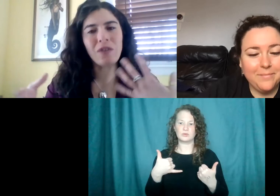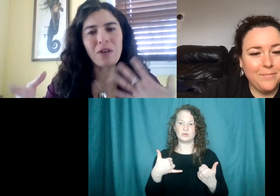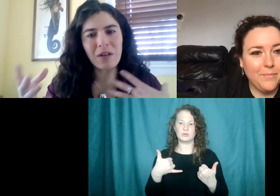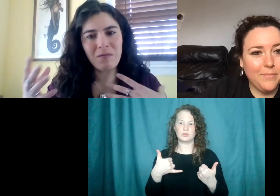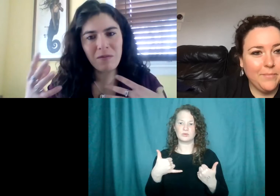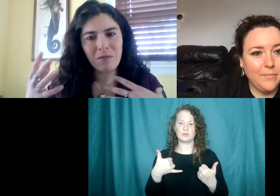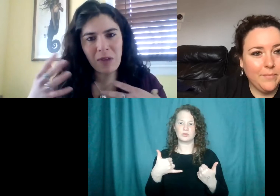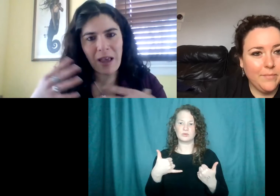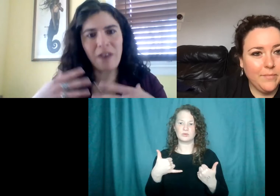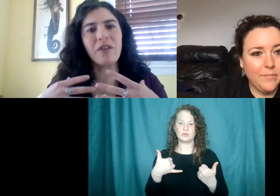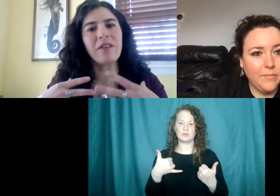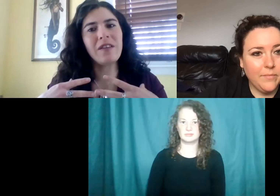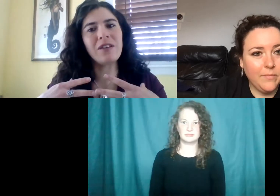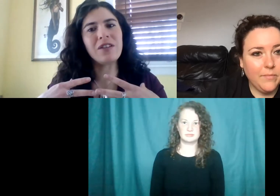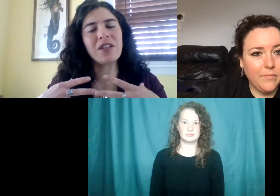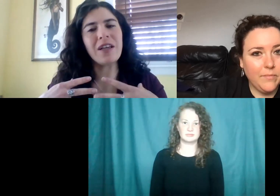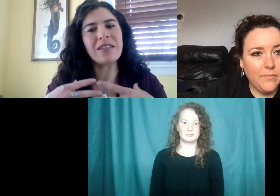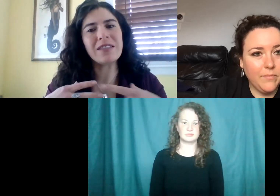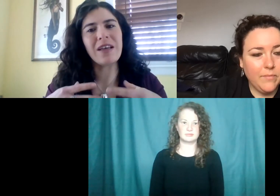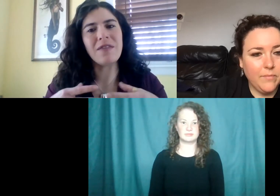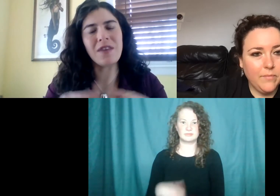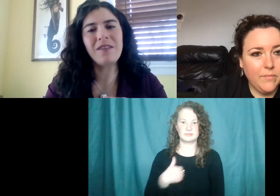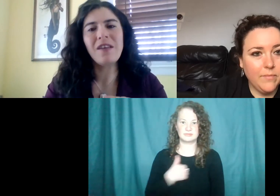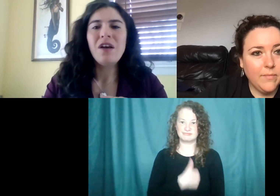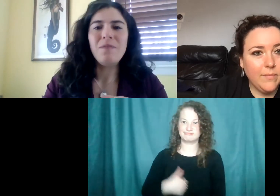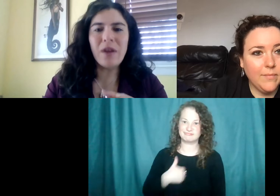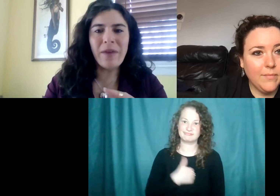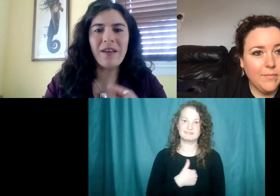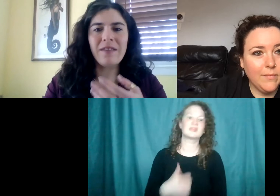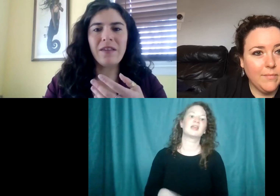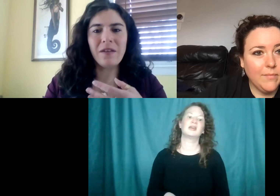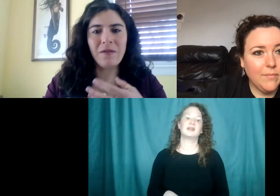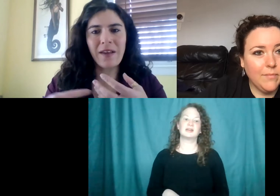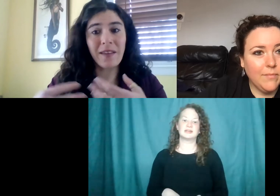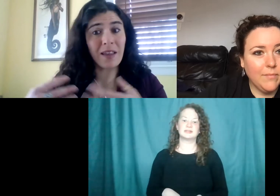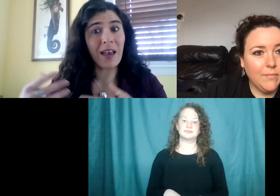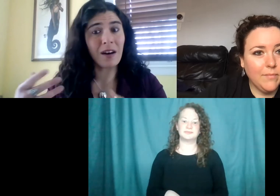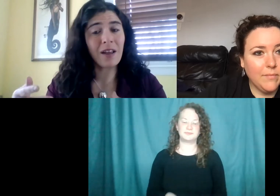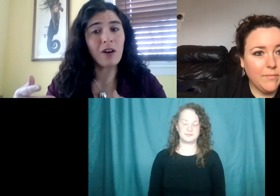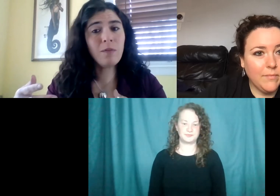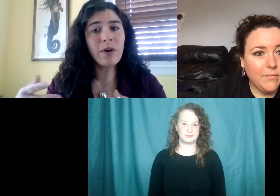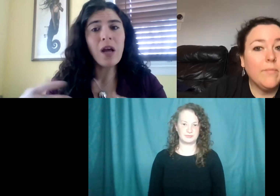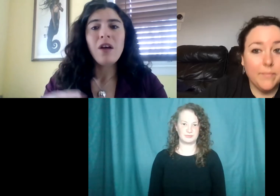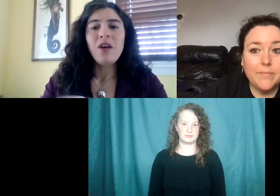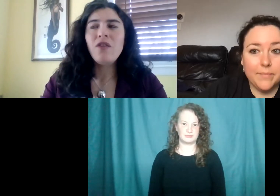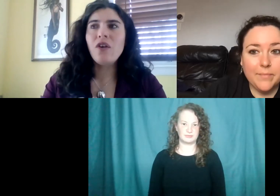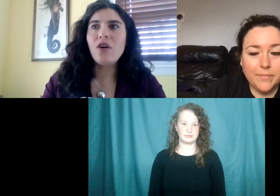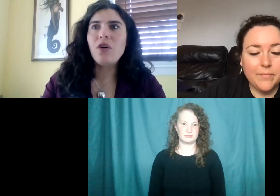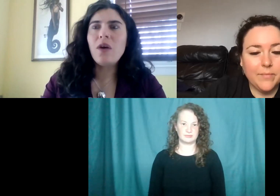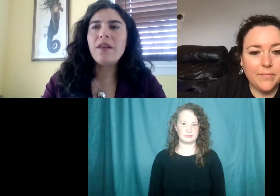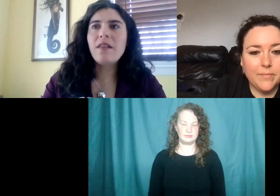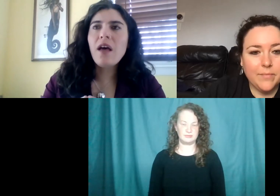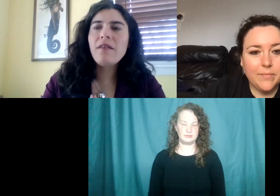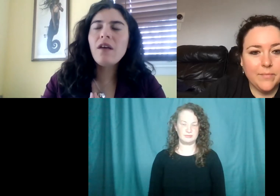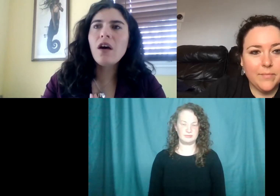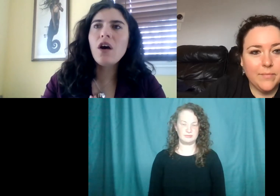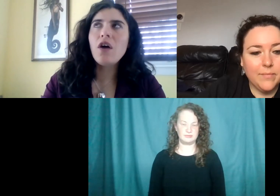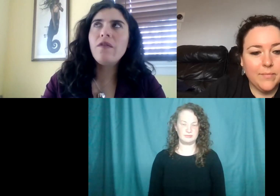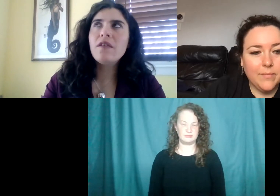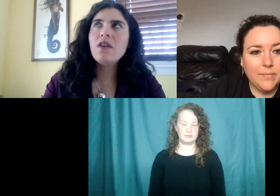folks started gathering the sea urchins and thus minimizing the effect that they had on kelp. So it is